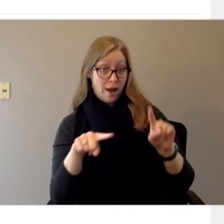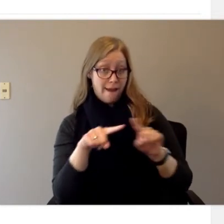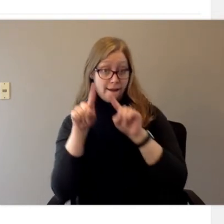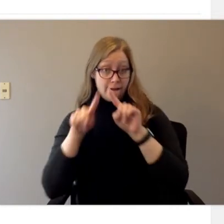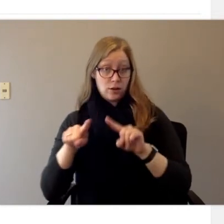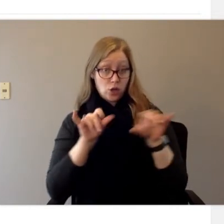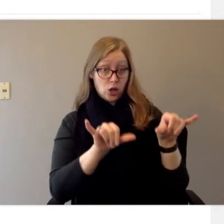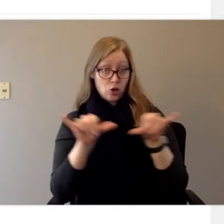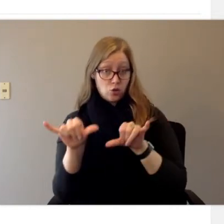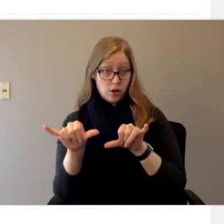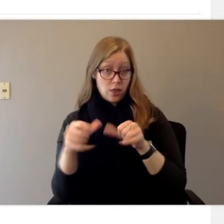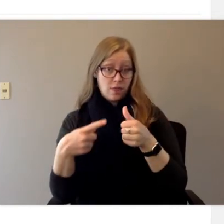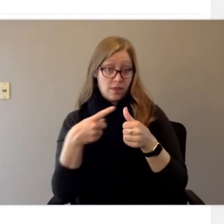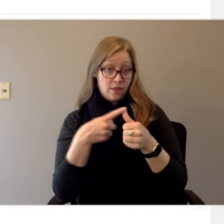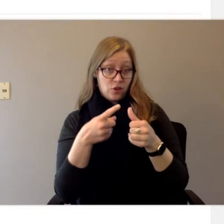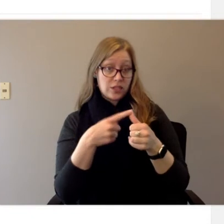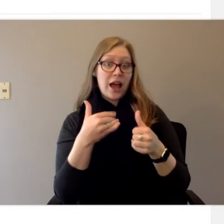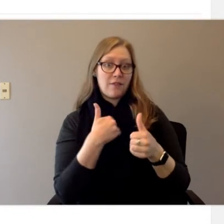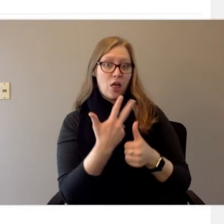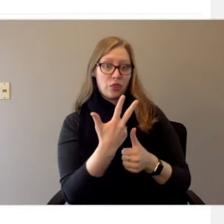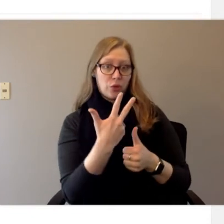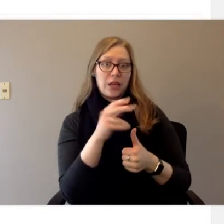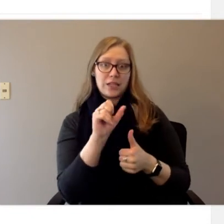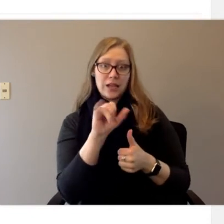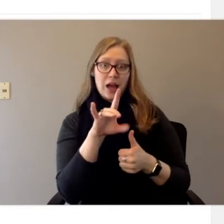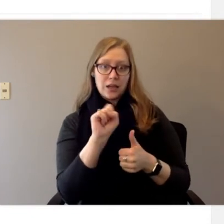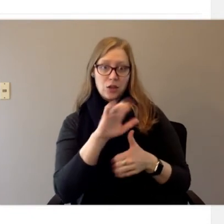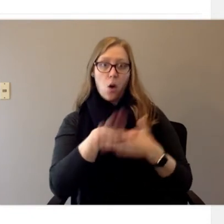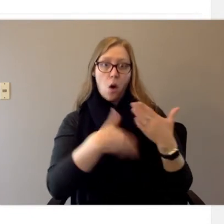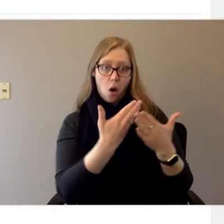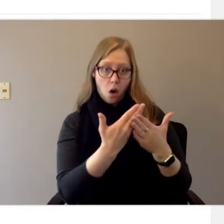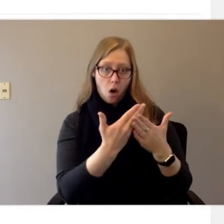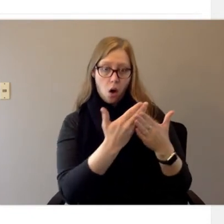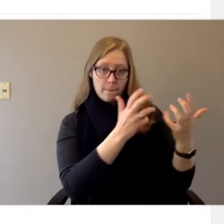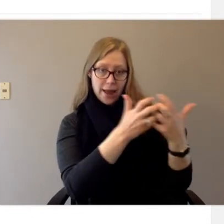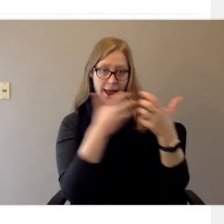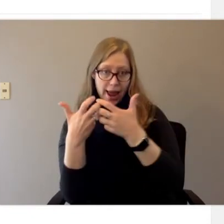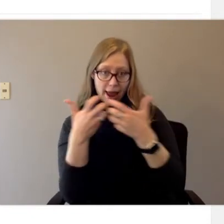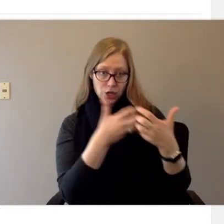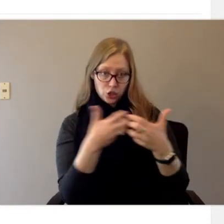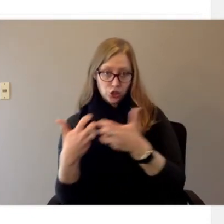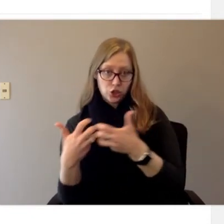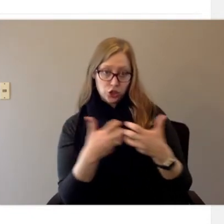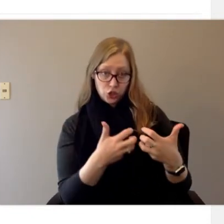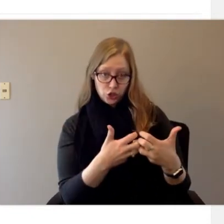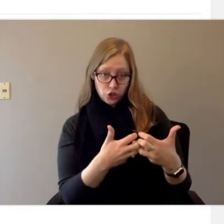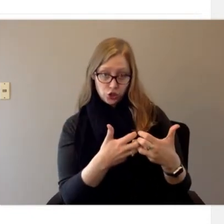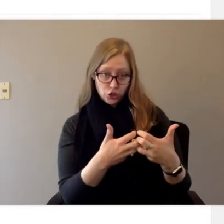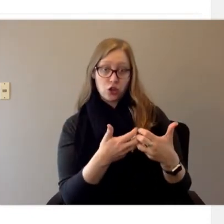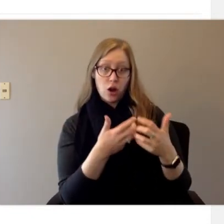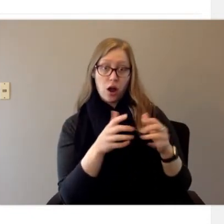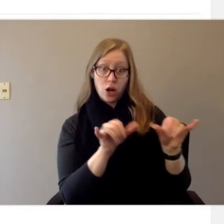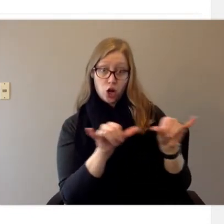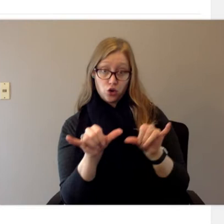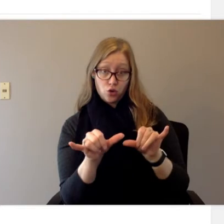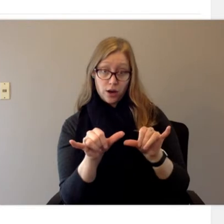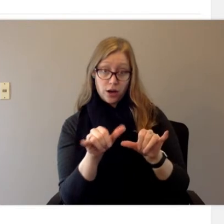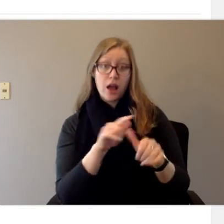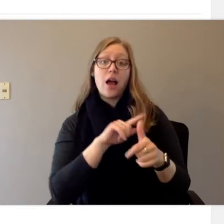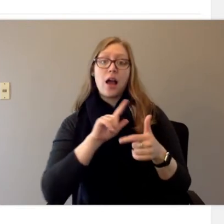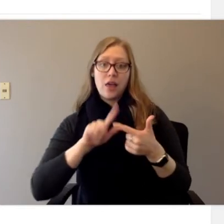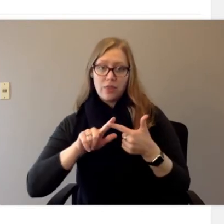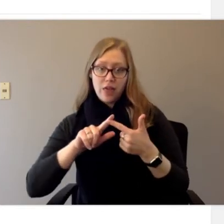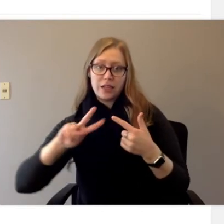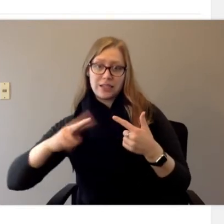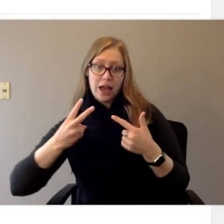that are congruent. The other is that I have a side and then the angle in between that side and another side,